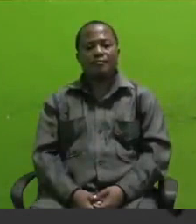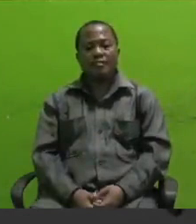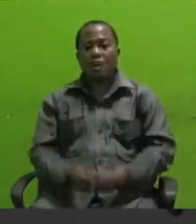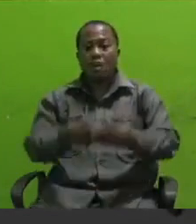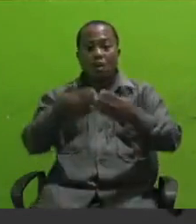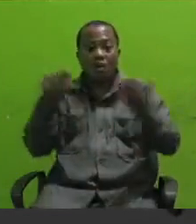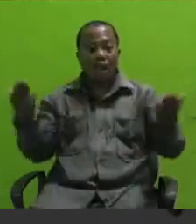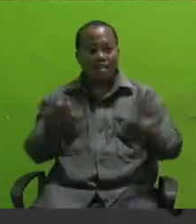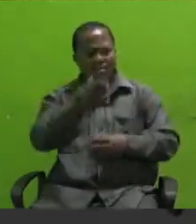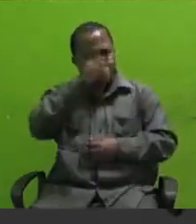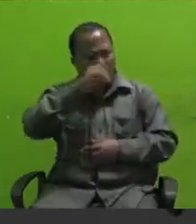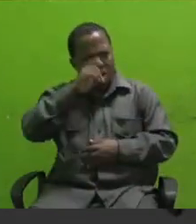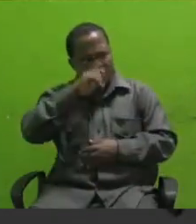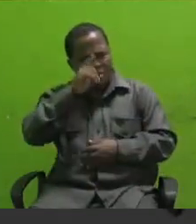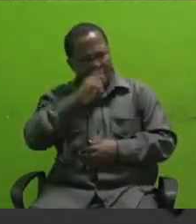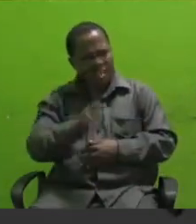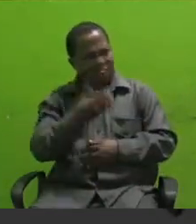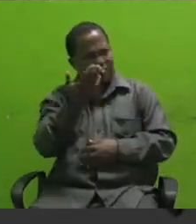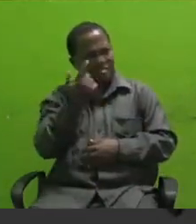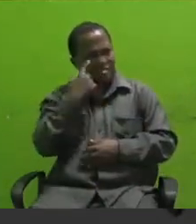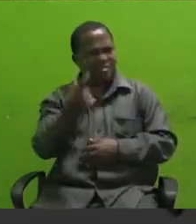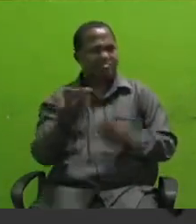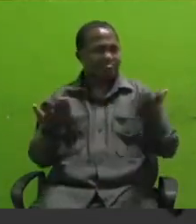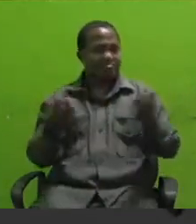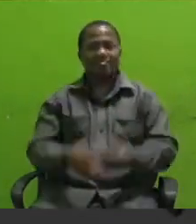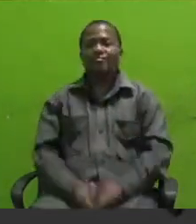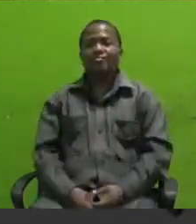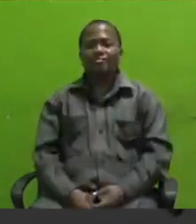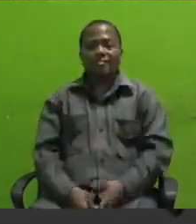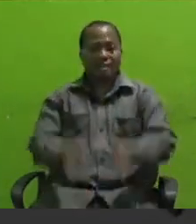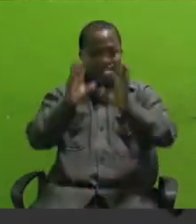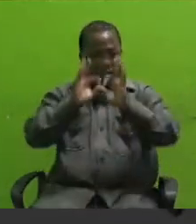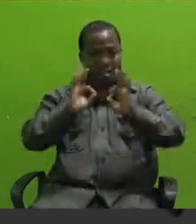Well done. Chemical containers.